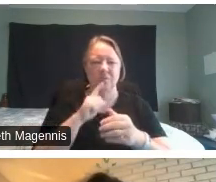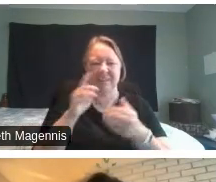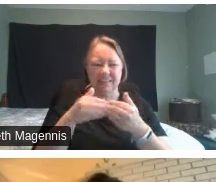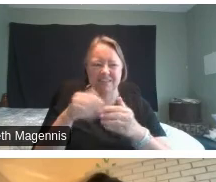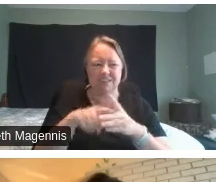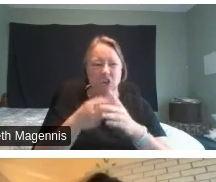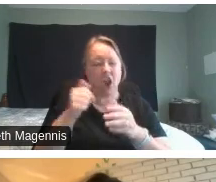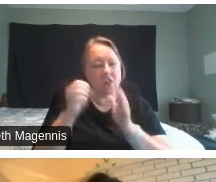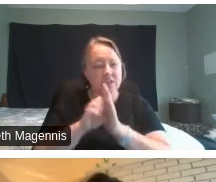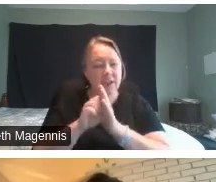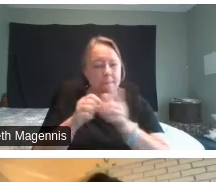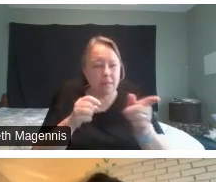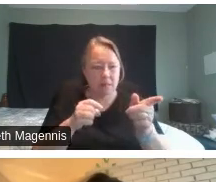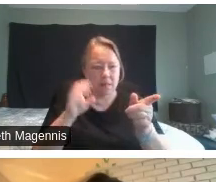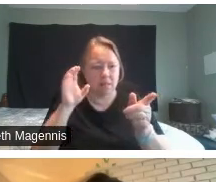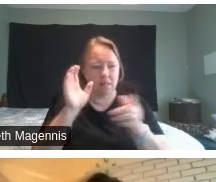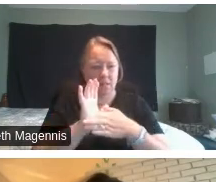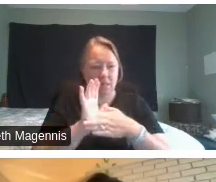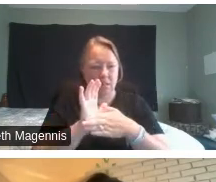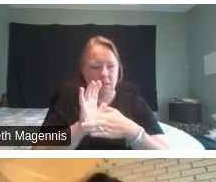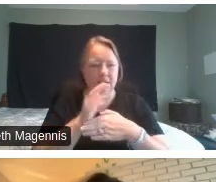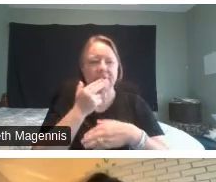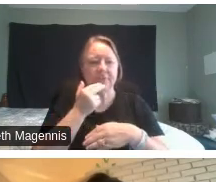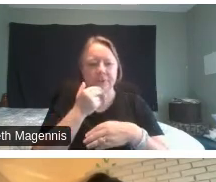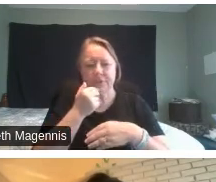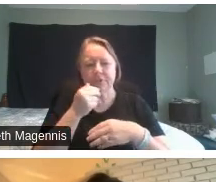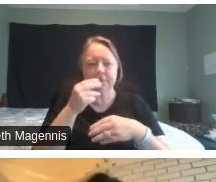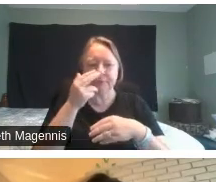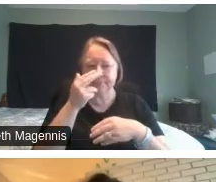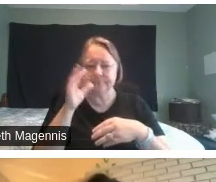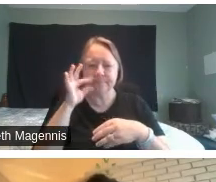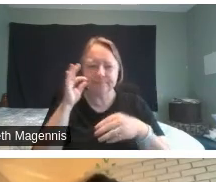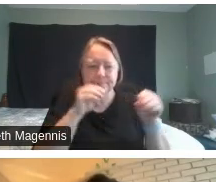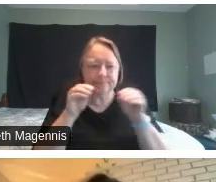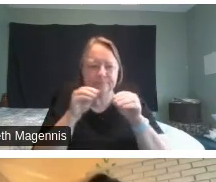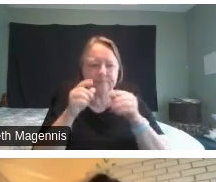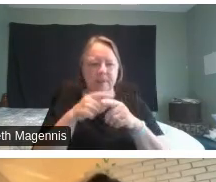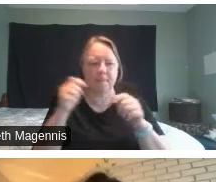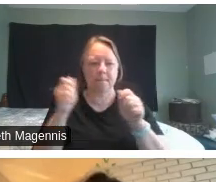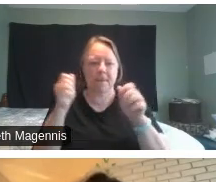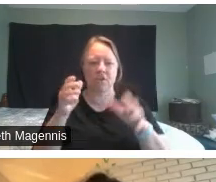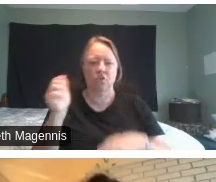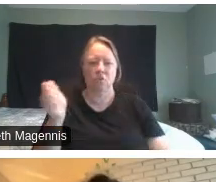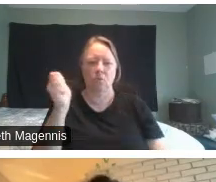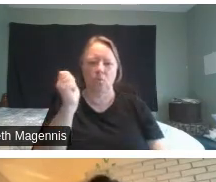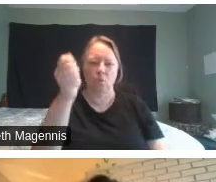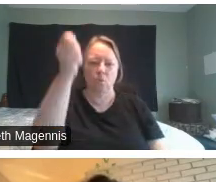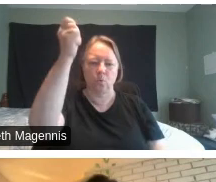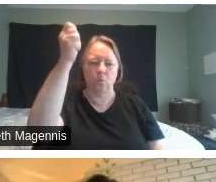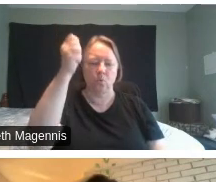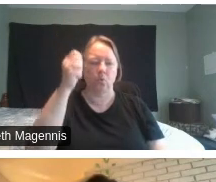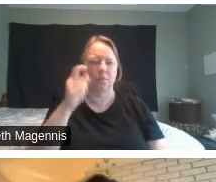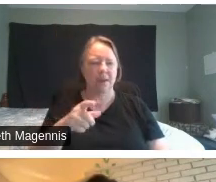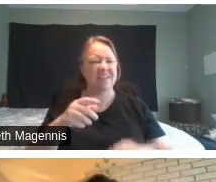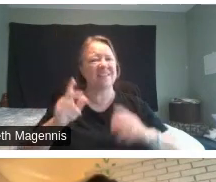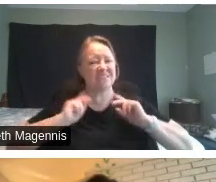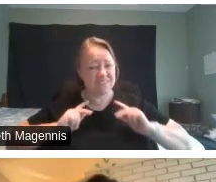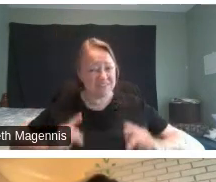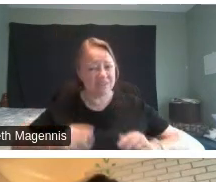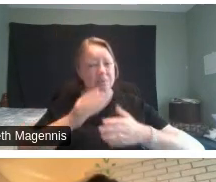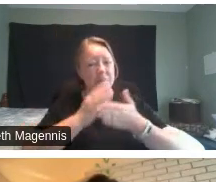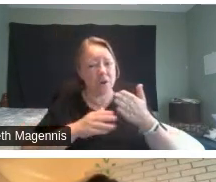another example, cute animation. Here's a magic wand. And again, the physicality of this one, just to appreciate,